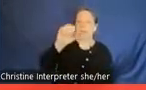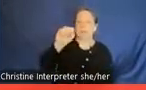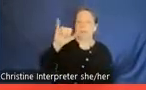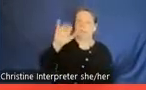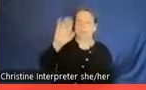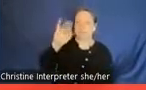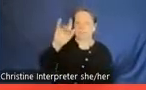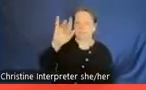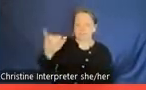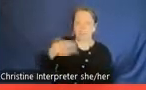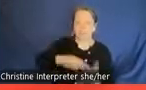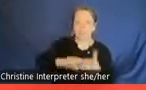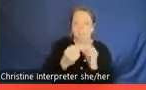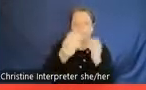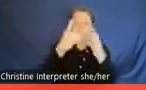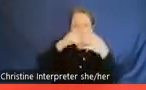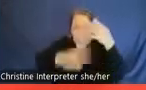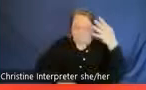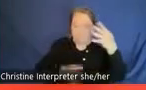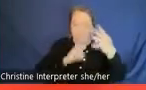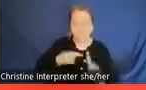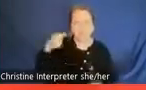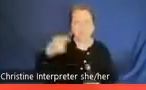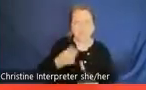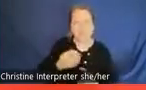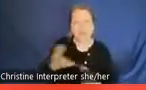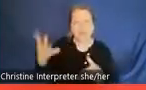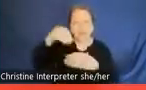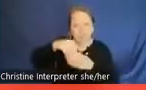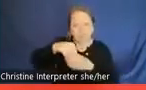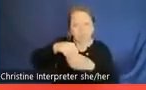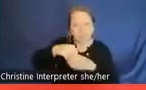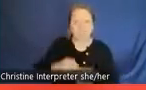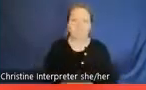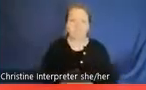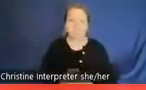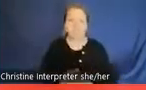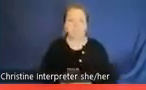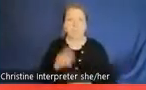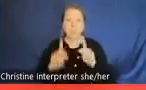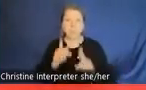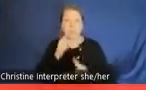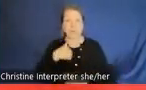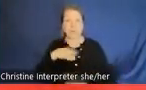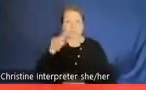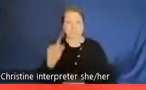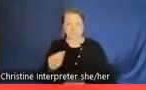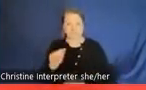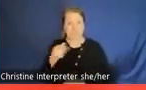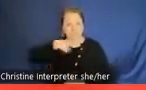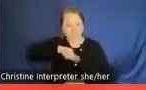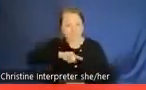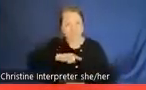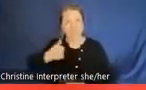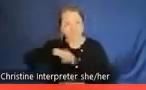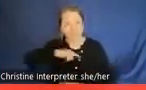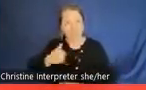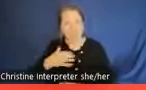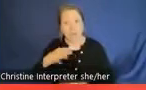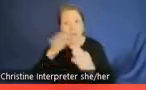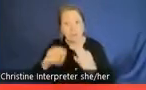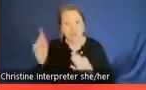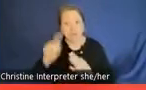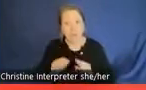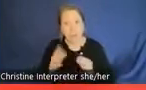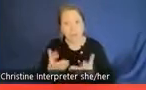and really it all comes down to inclusion. So that those of us with disabilities have options where we live and where we are